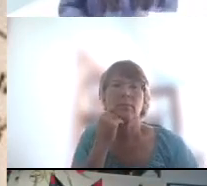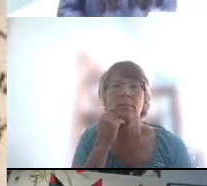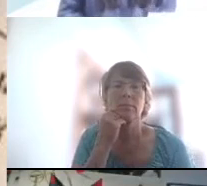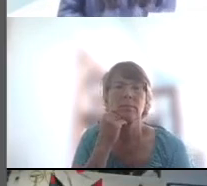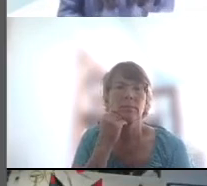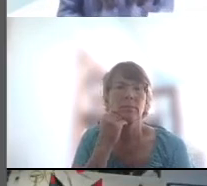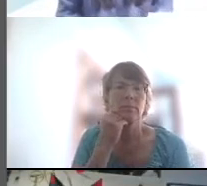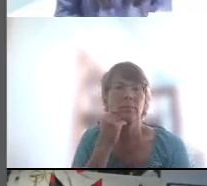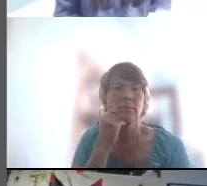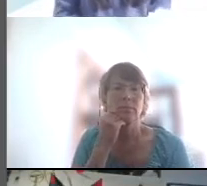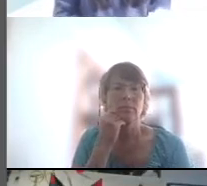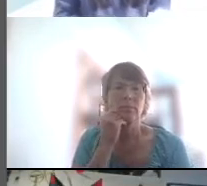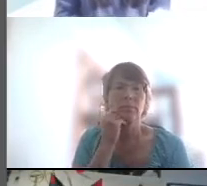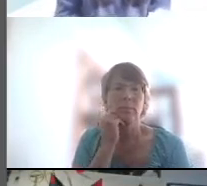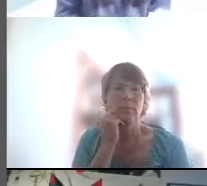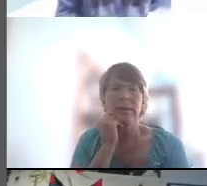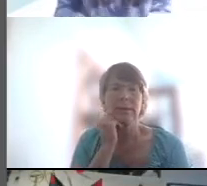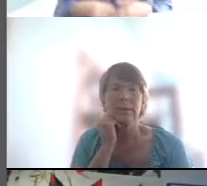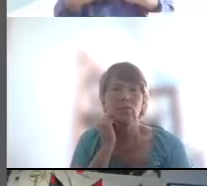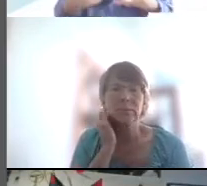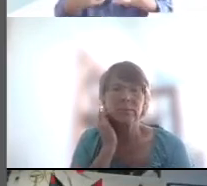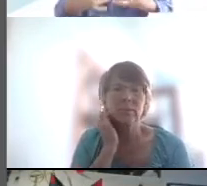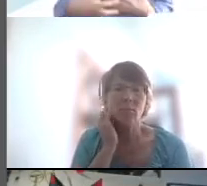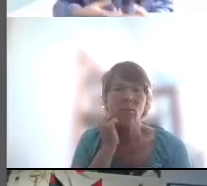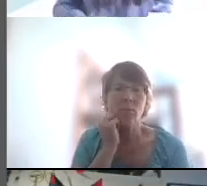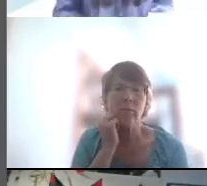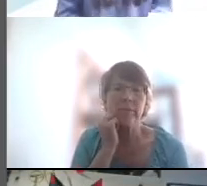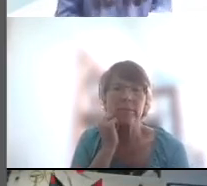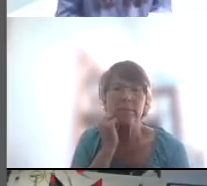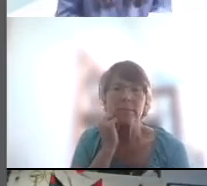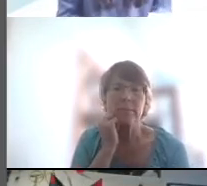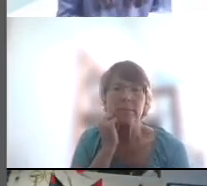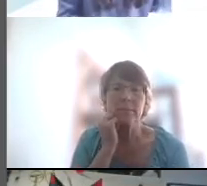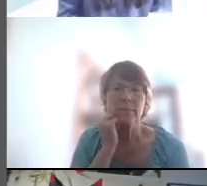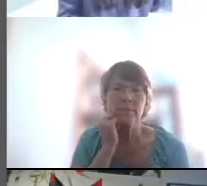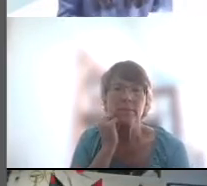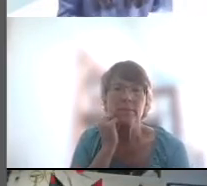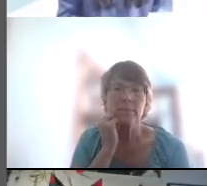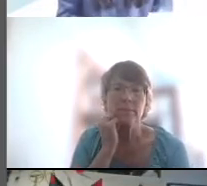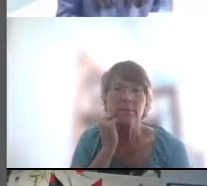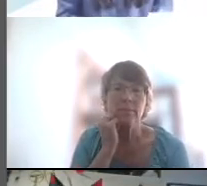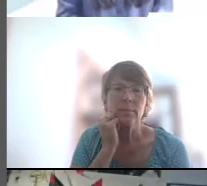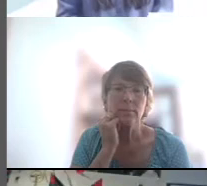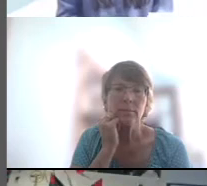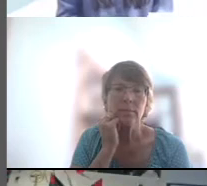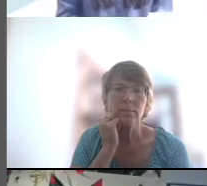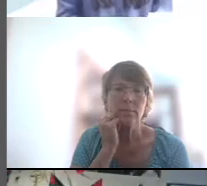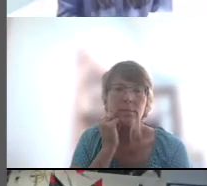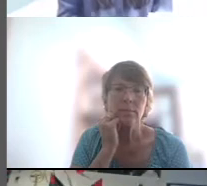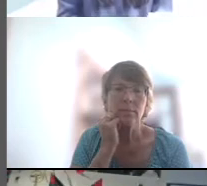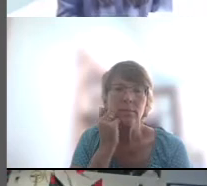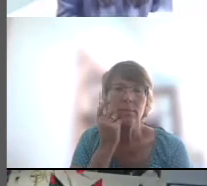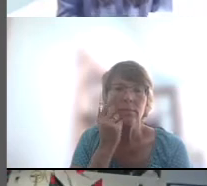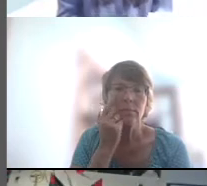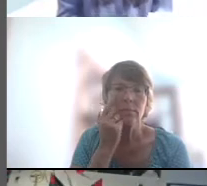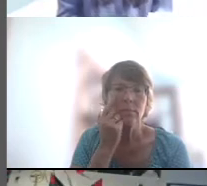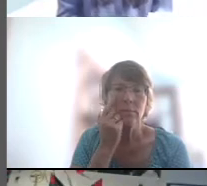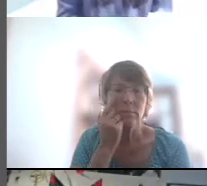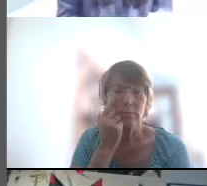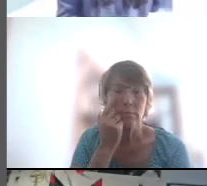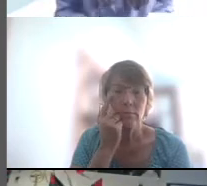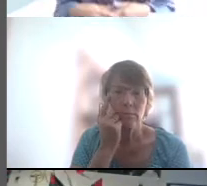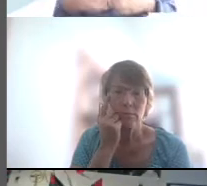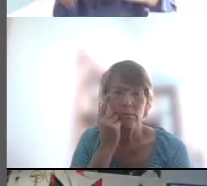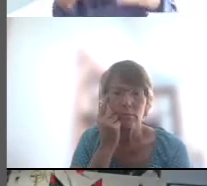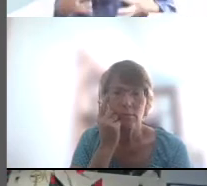reminded very recently by an Indigenous leader in a video that was shared by a colleague, as settlers, we often forget during